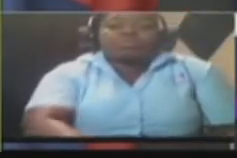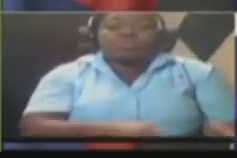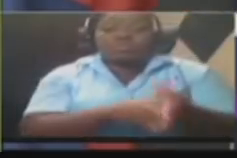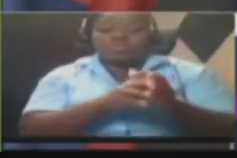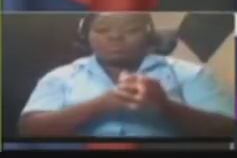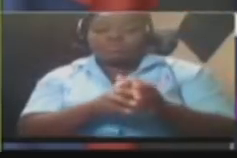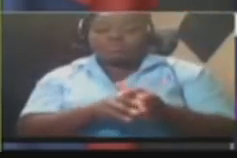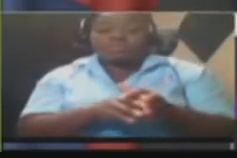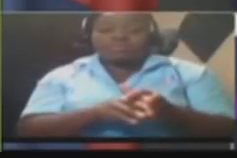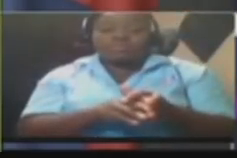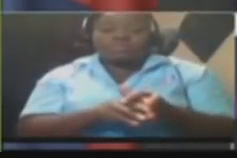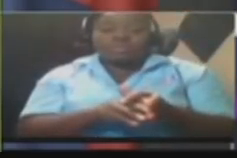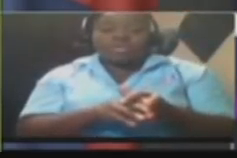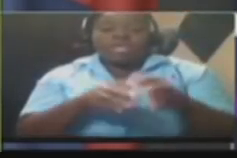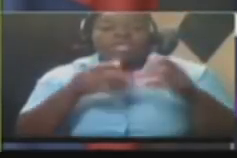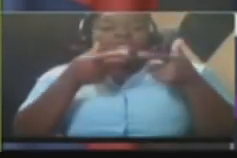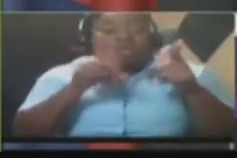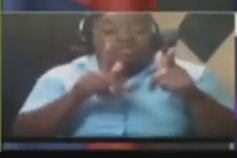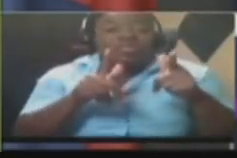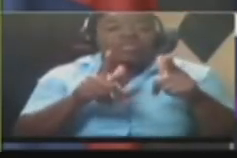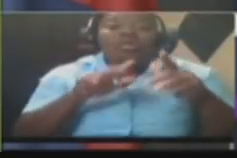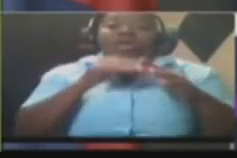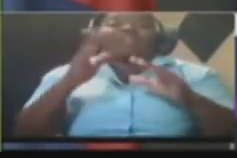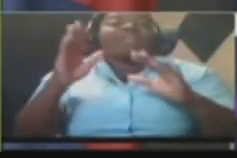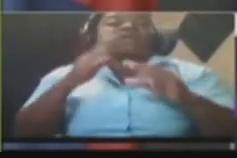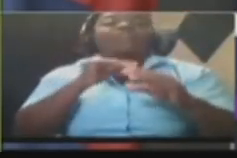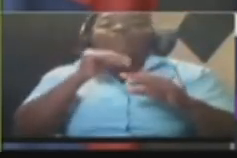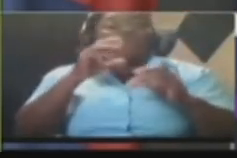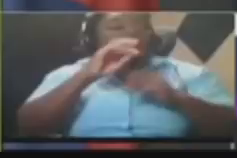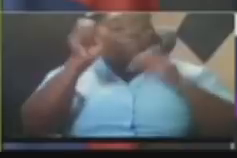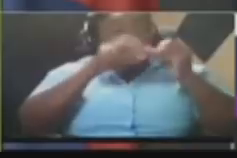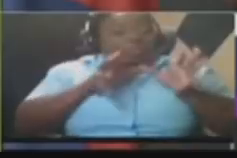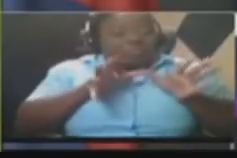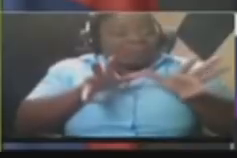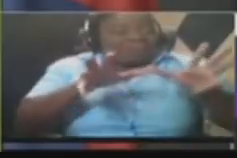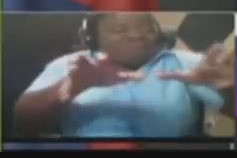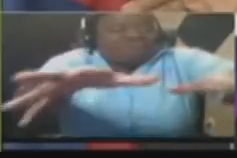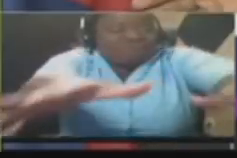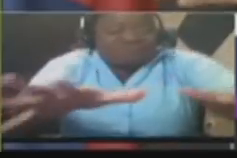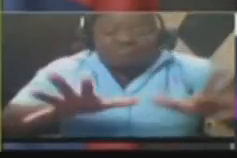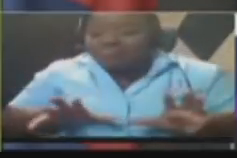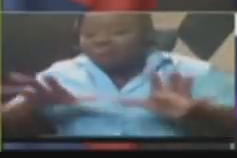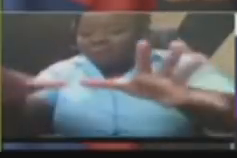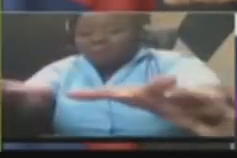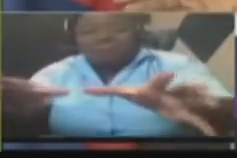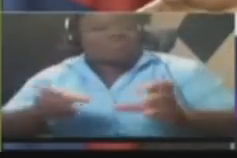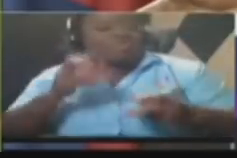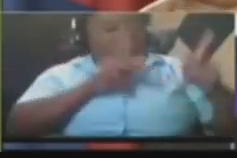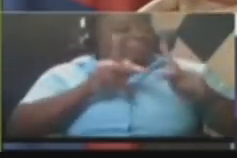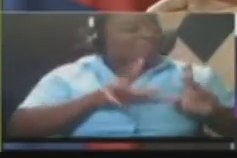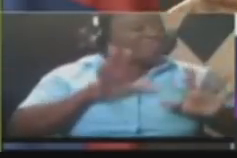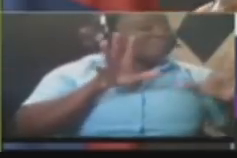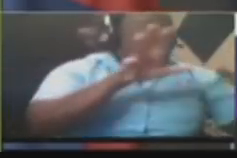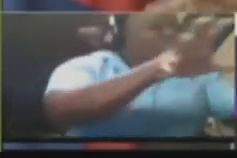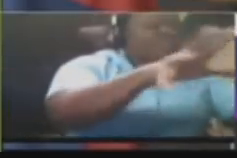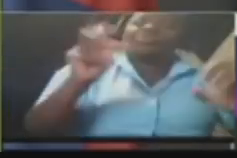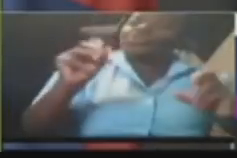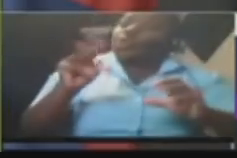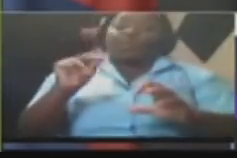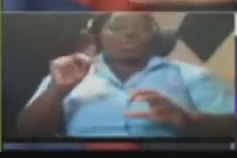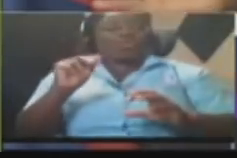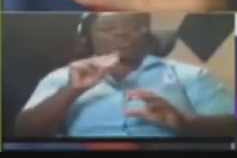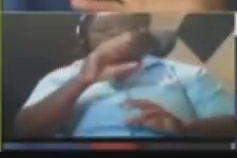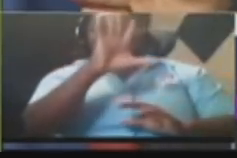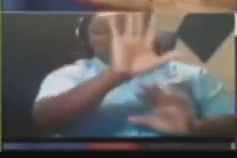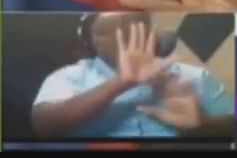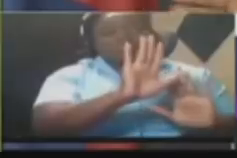and avoid congregation. That's all we have to do. And let's use up the vaccines that we have. We have